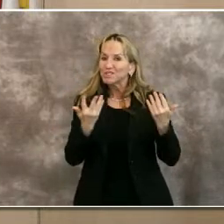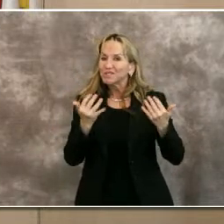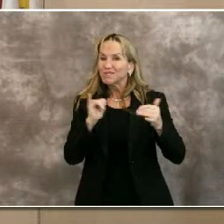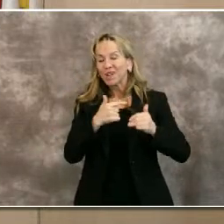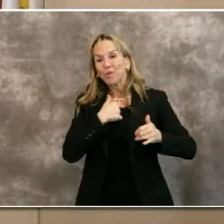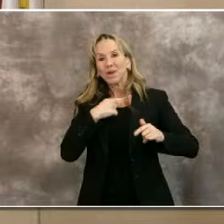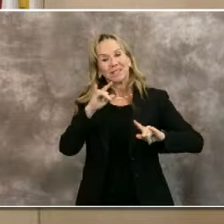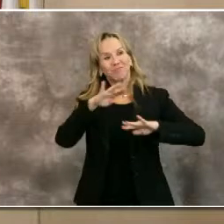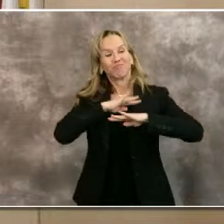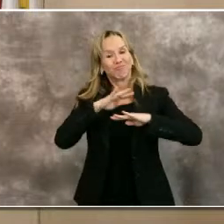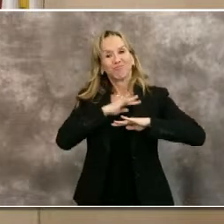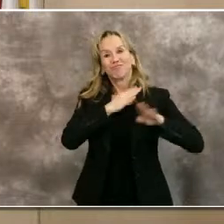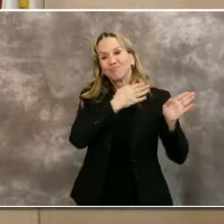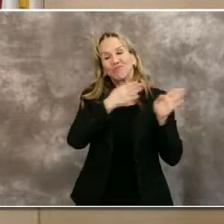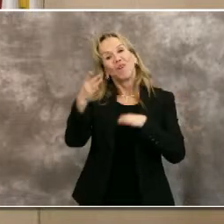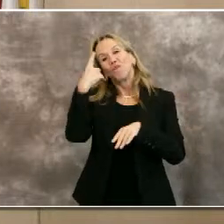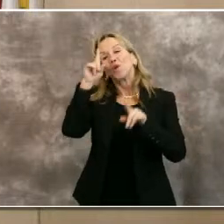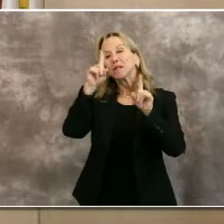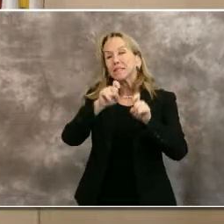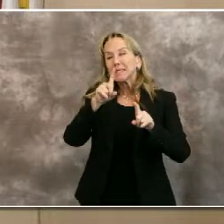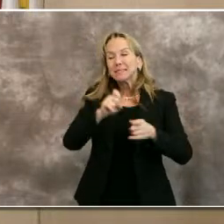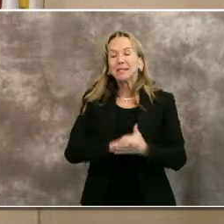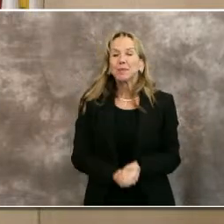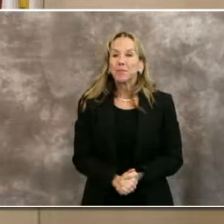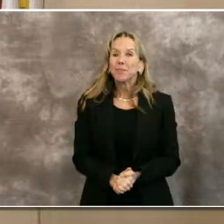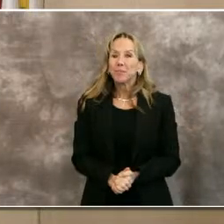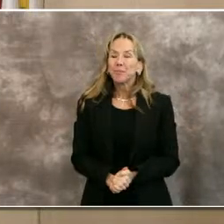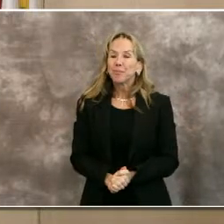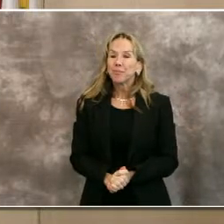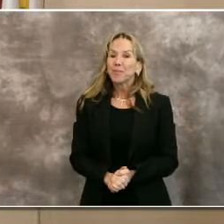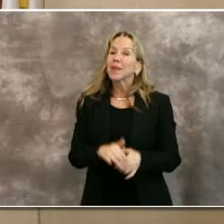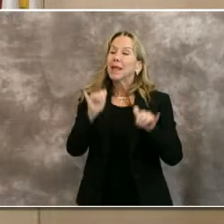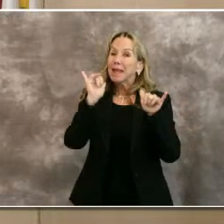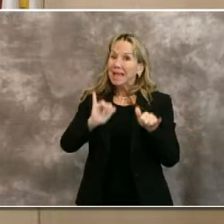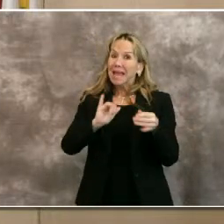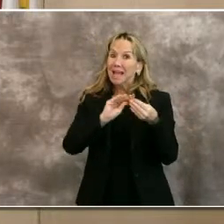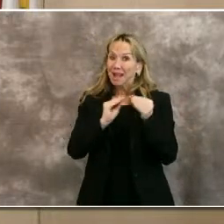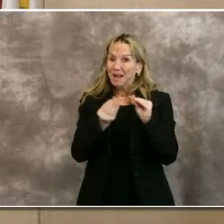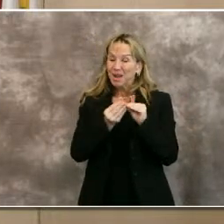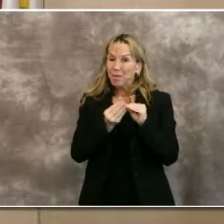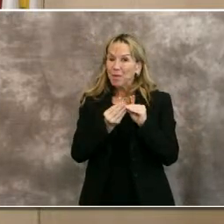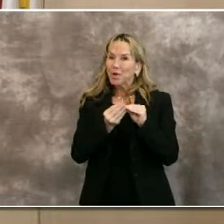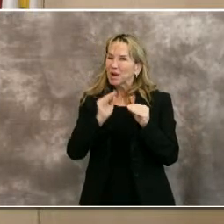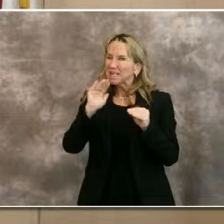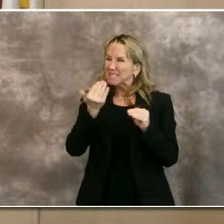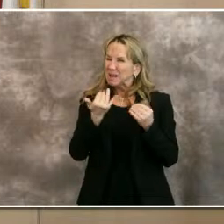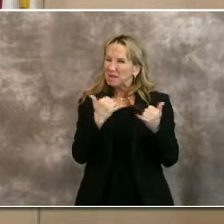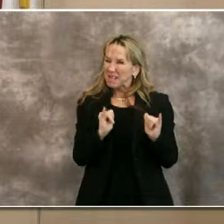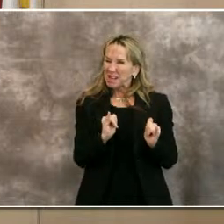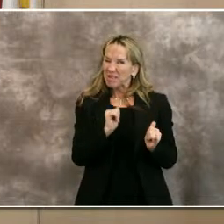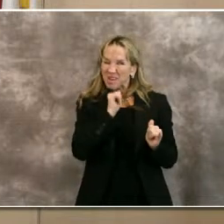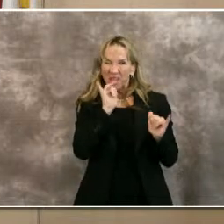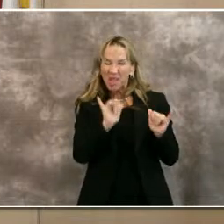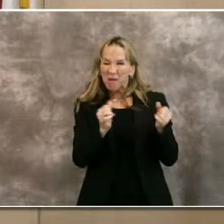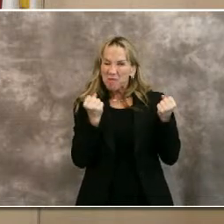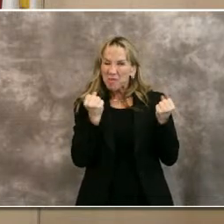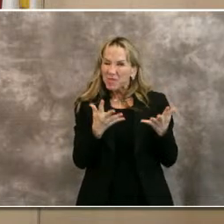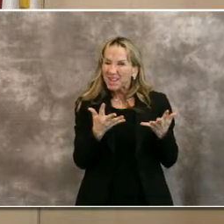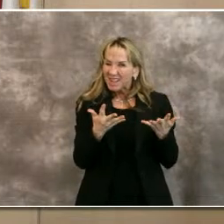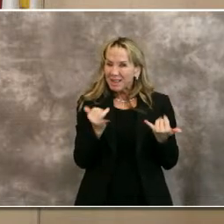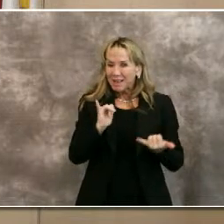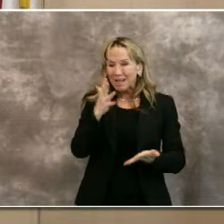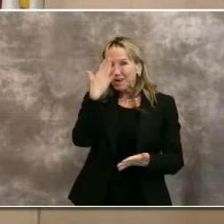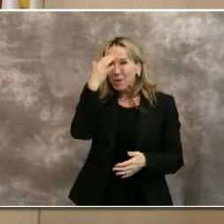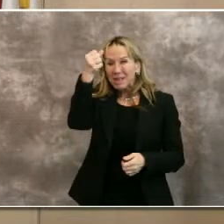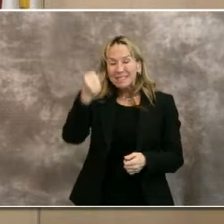per capita testing. That number, though, still does seem a lot smaller than, for instance, like